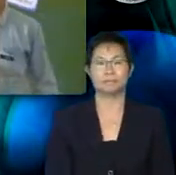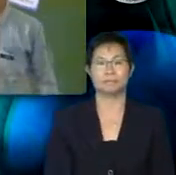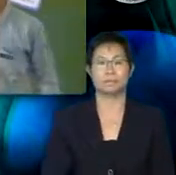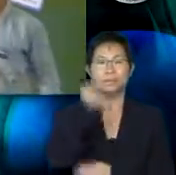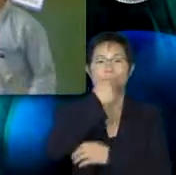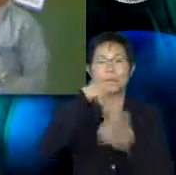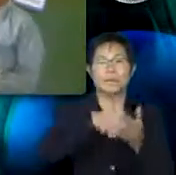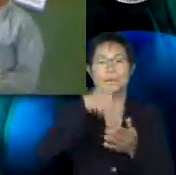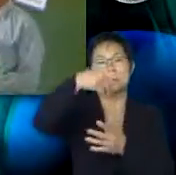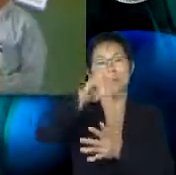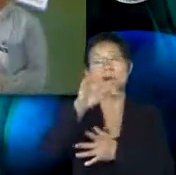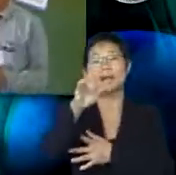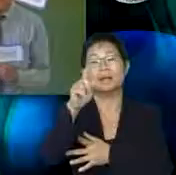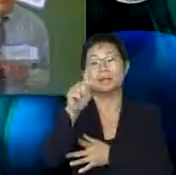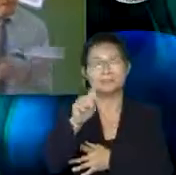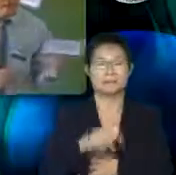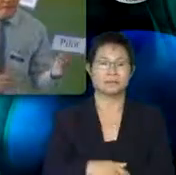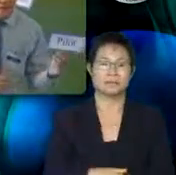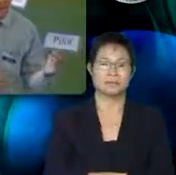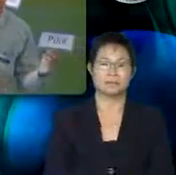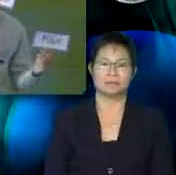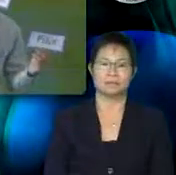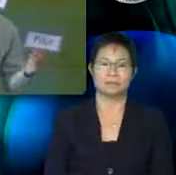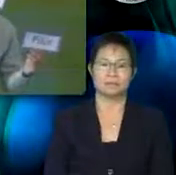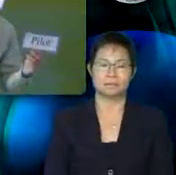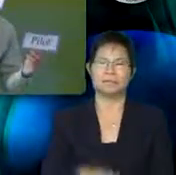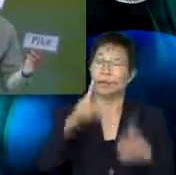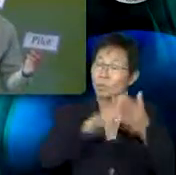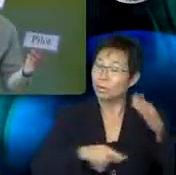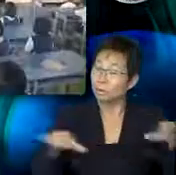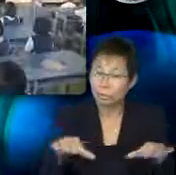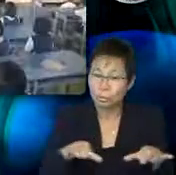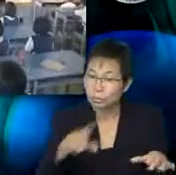Who is he? Pilot. What does he do?